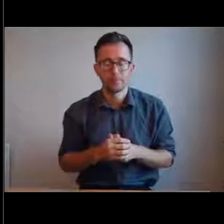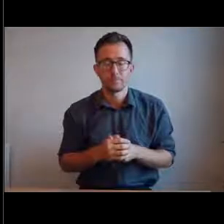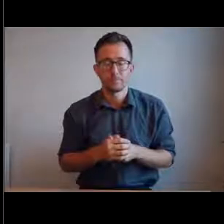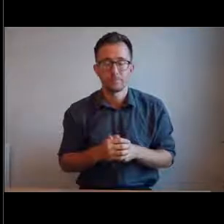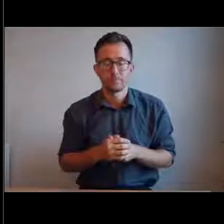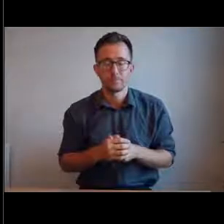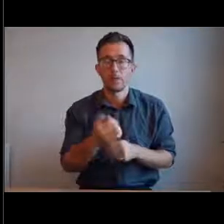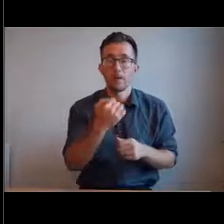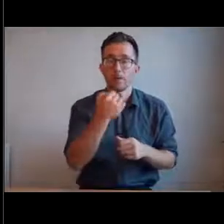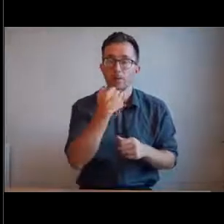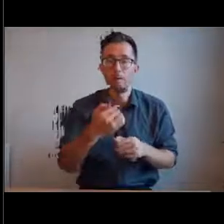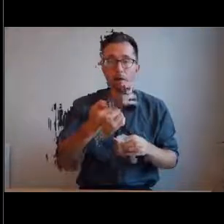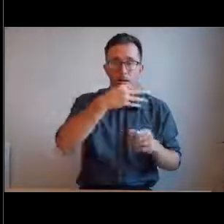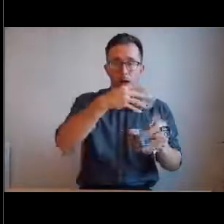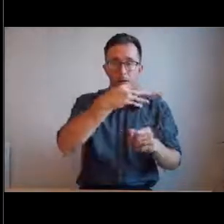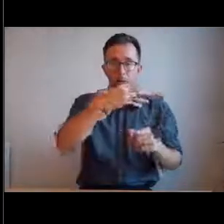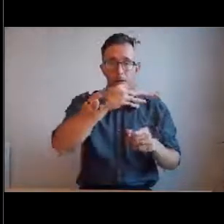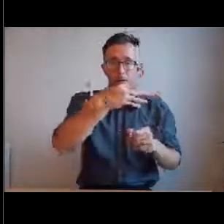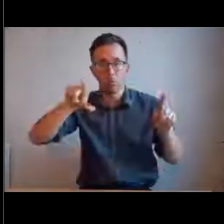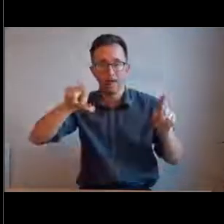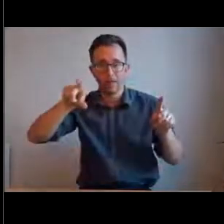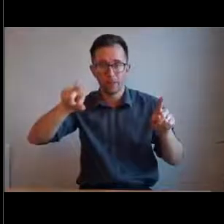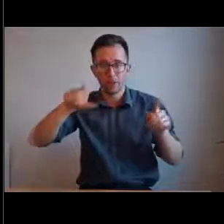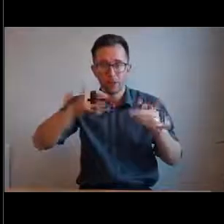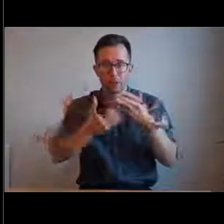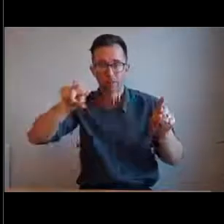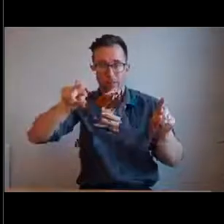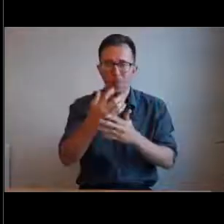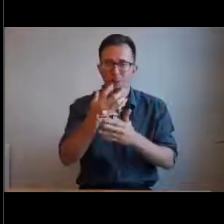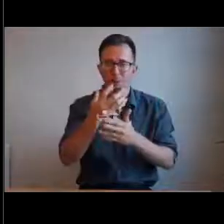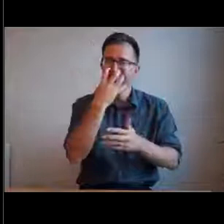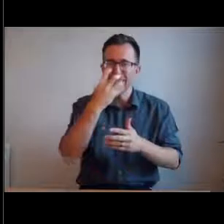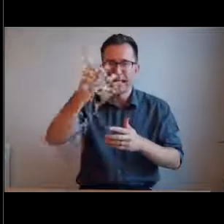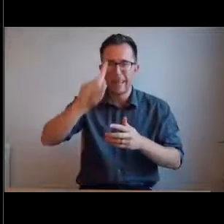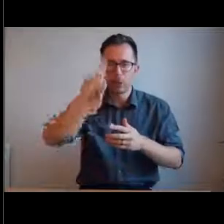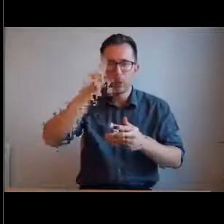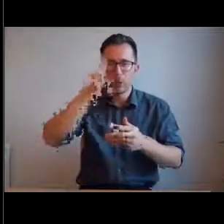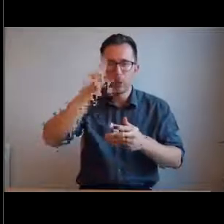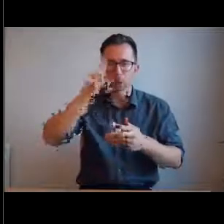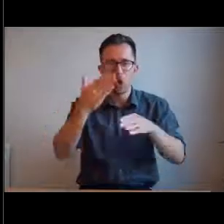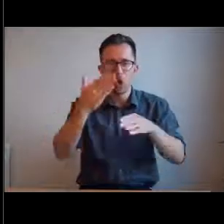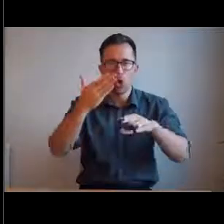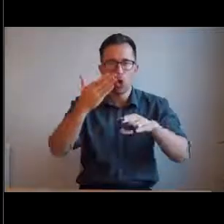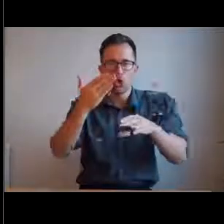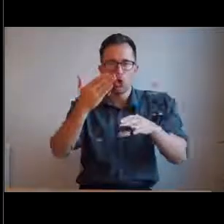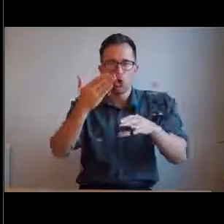Points 9 through to 12 help to show the utility upgrade works for existing overhead power lines.